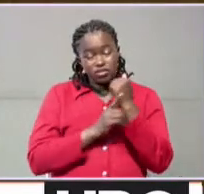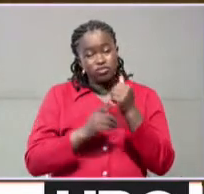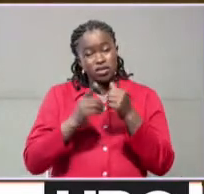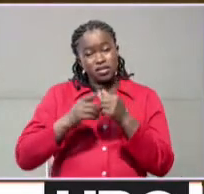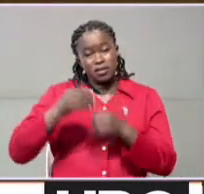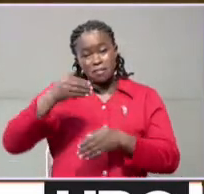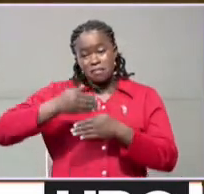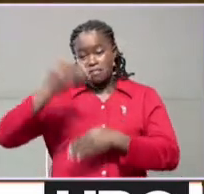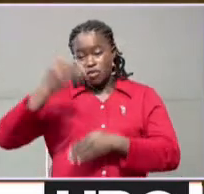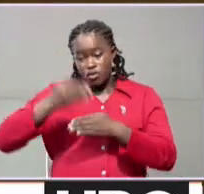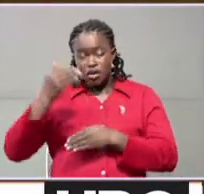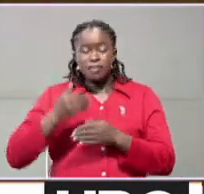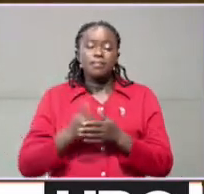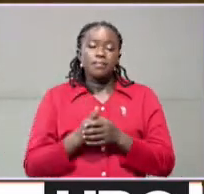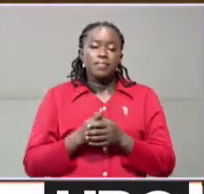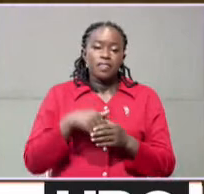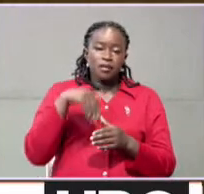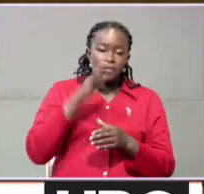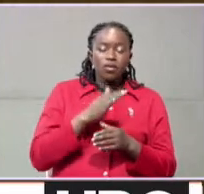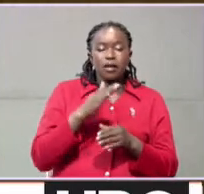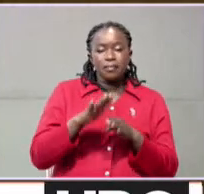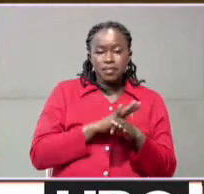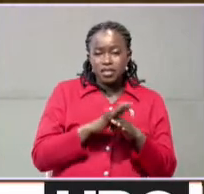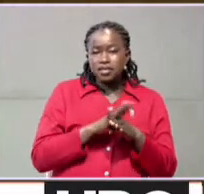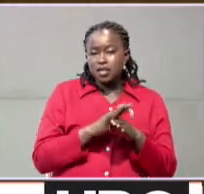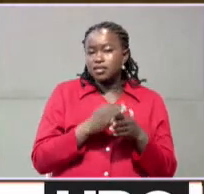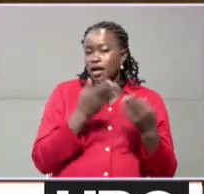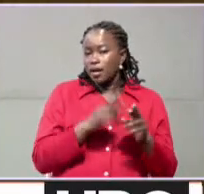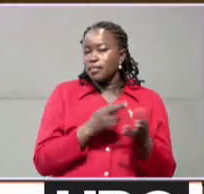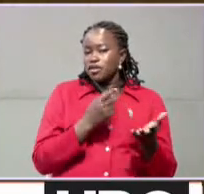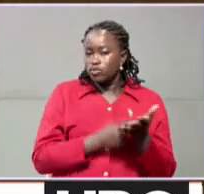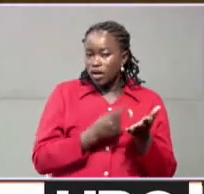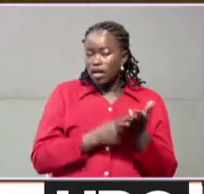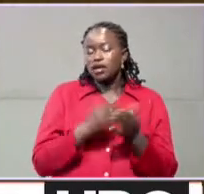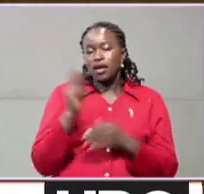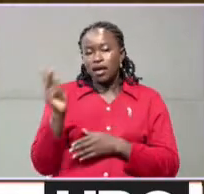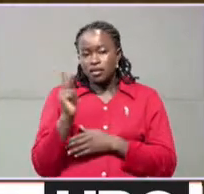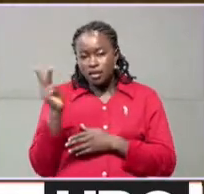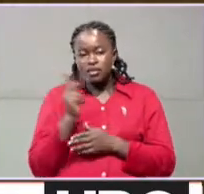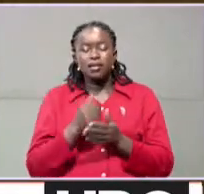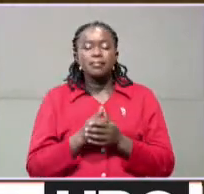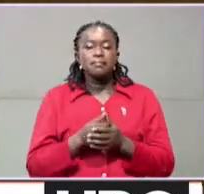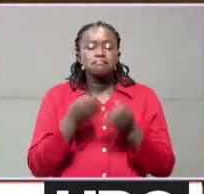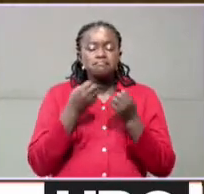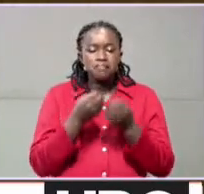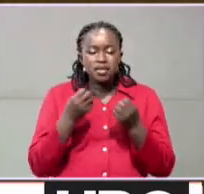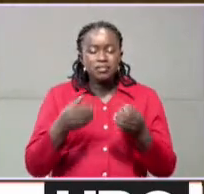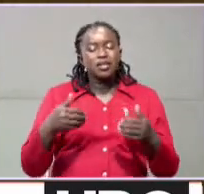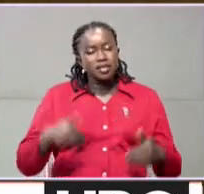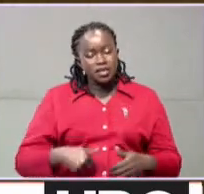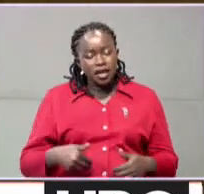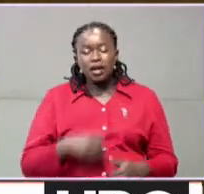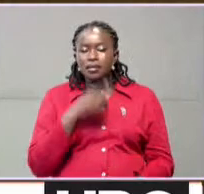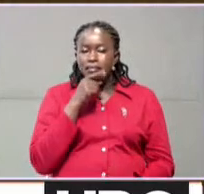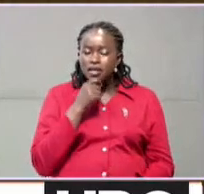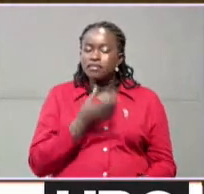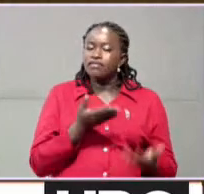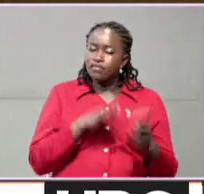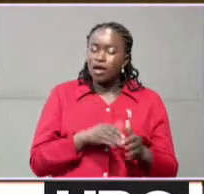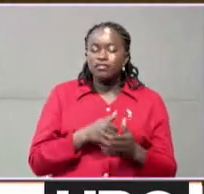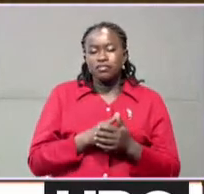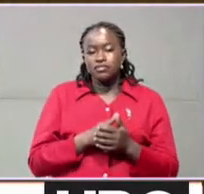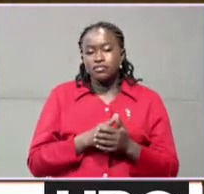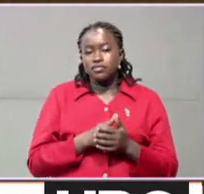of the business is done between kenya and uganda and so far we've lost so many young men who are